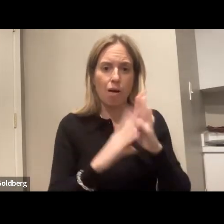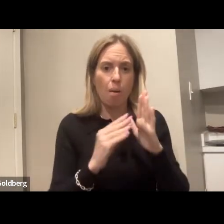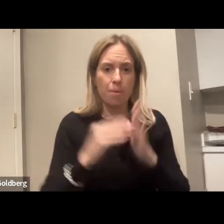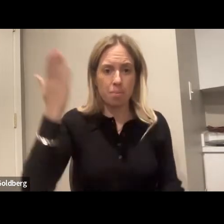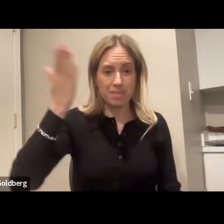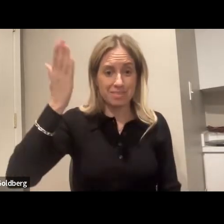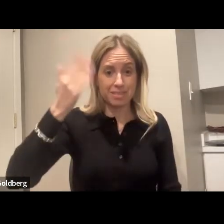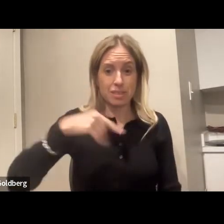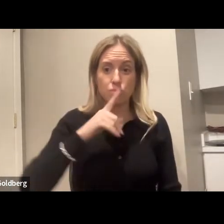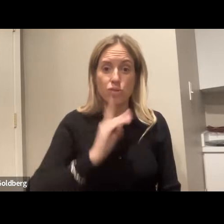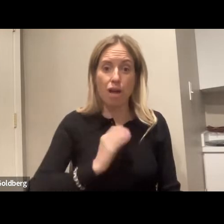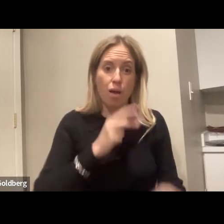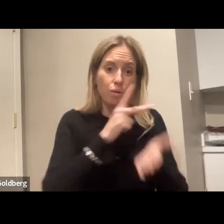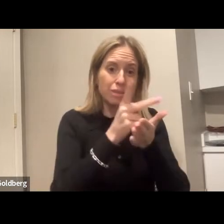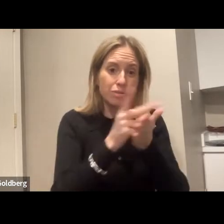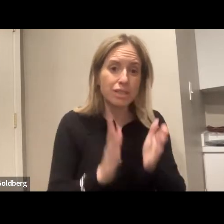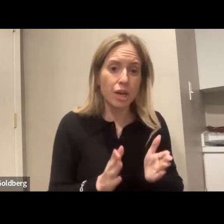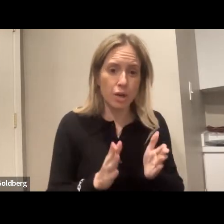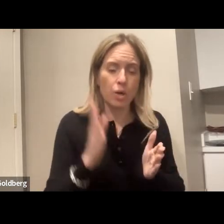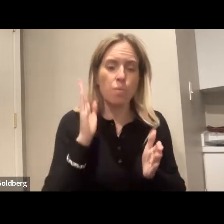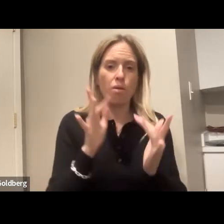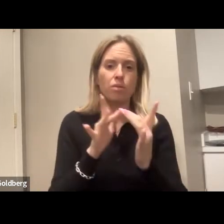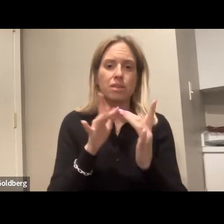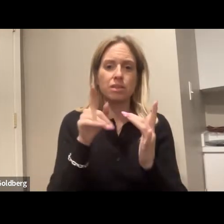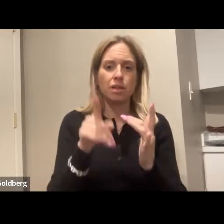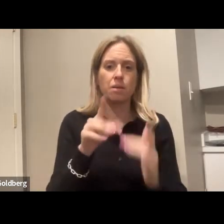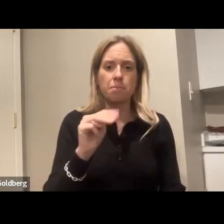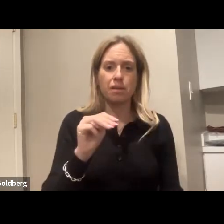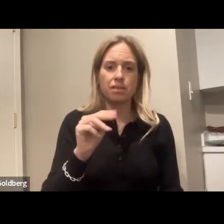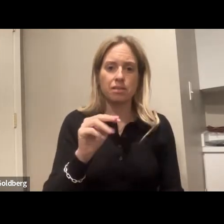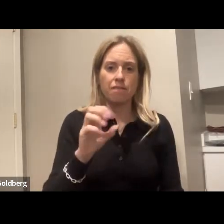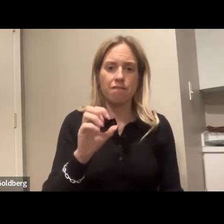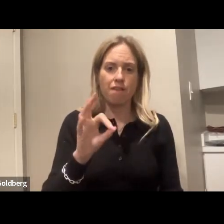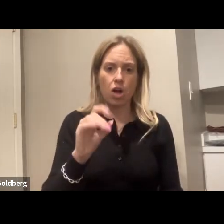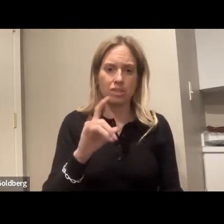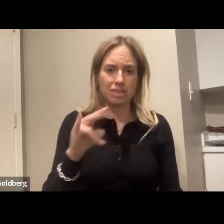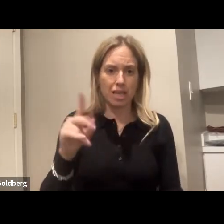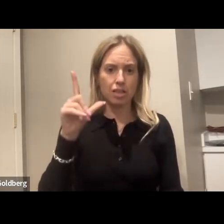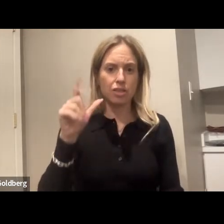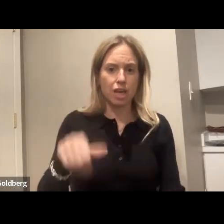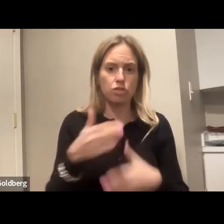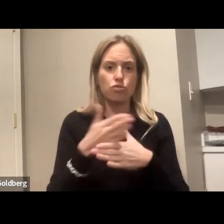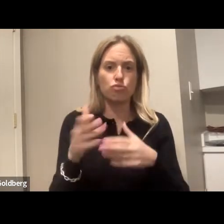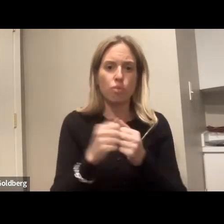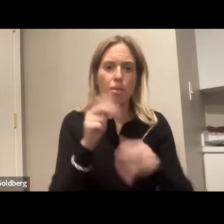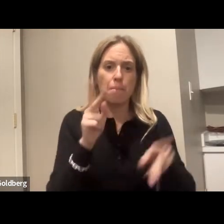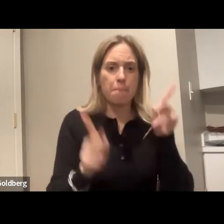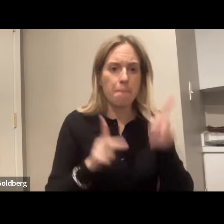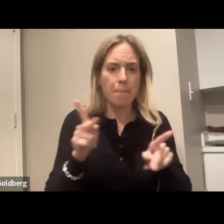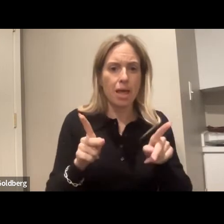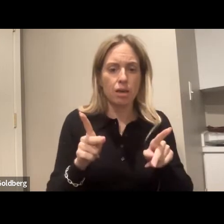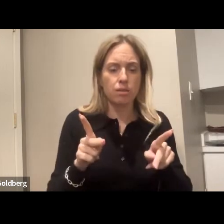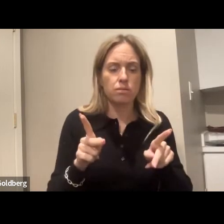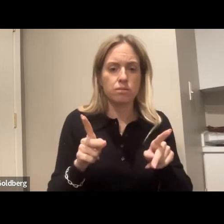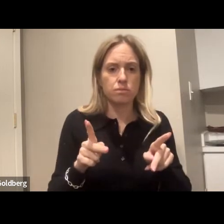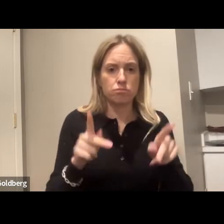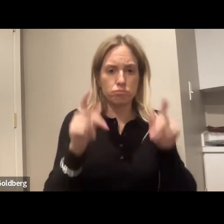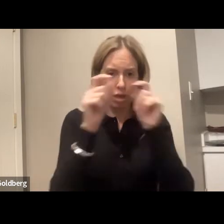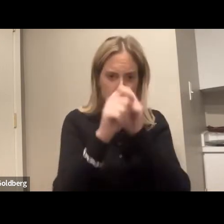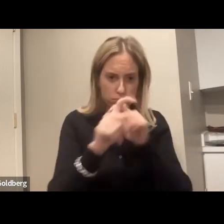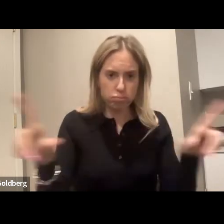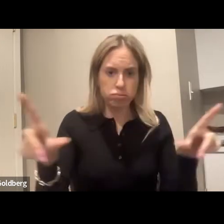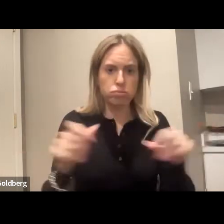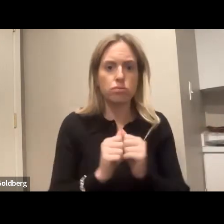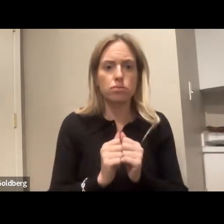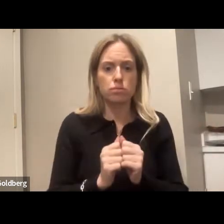our Secretary Commissioner May will be reaching out to you, Ms. Buxell, for the presentation so we can share with the public. Okay. So whenever you have that available, you can email it